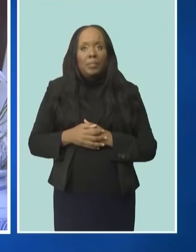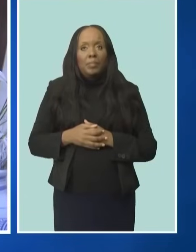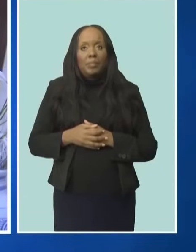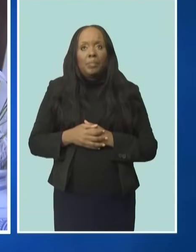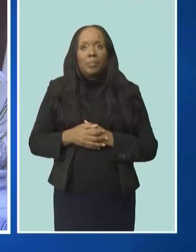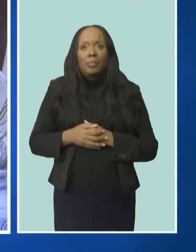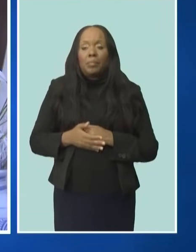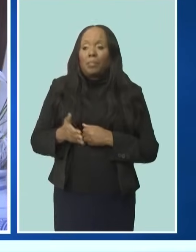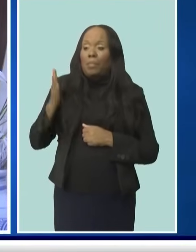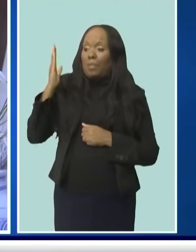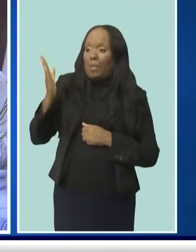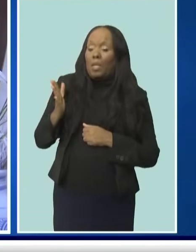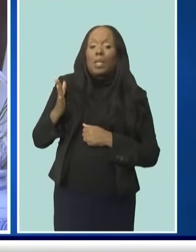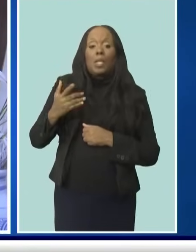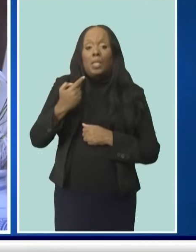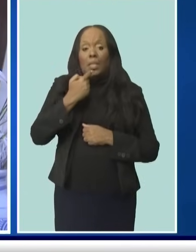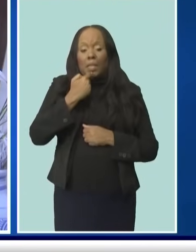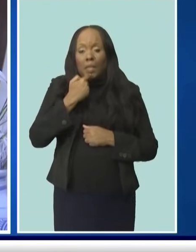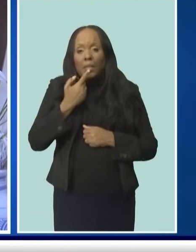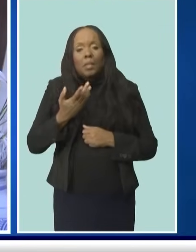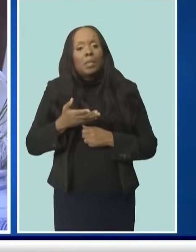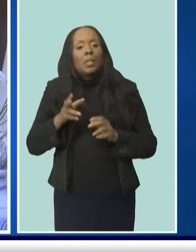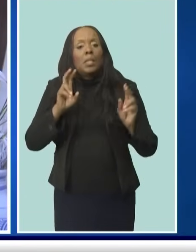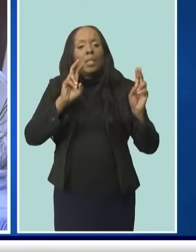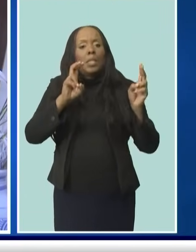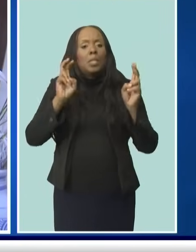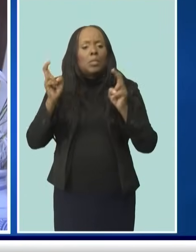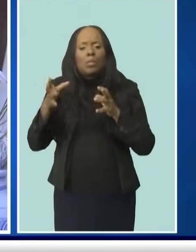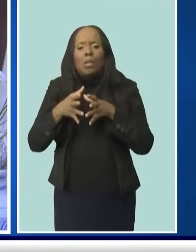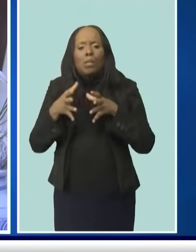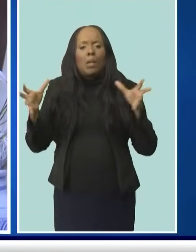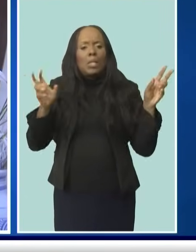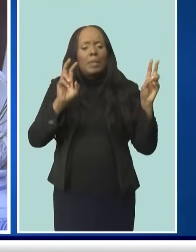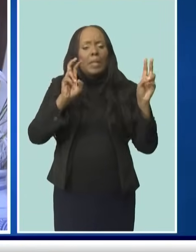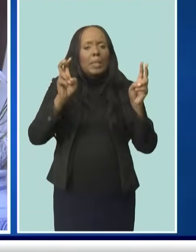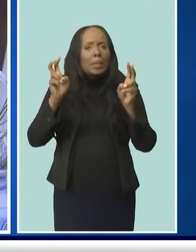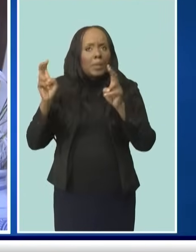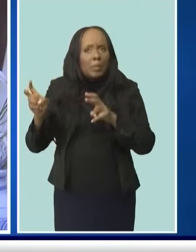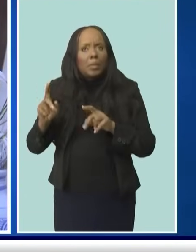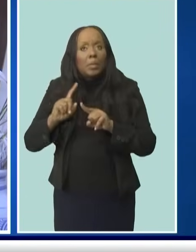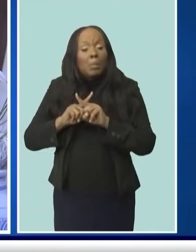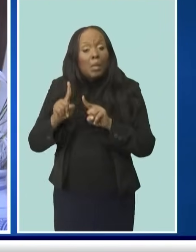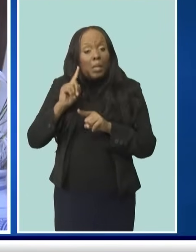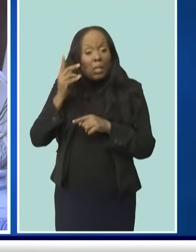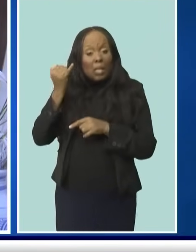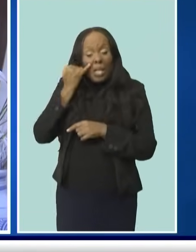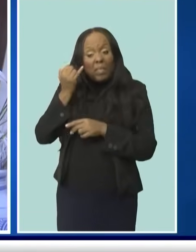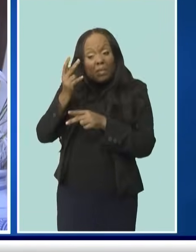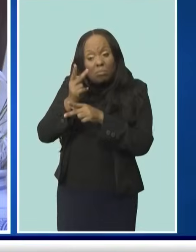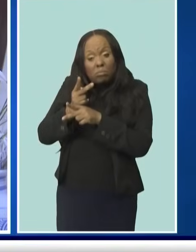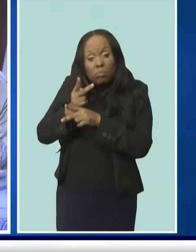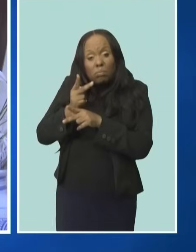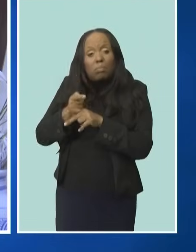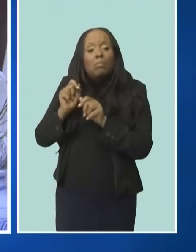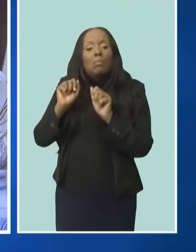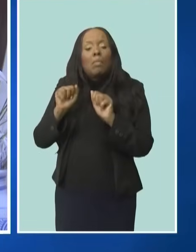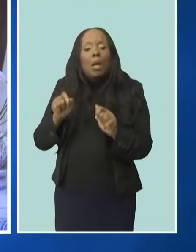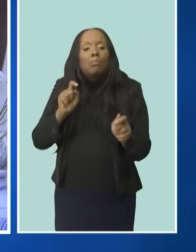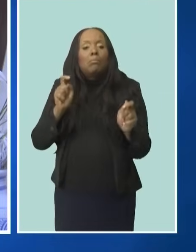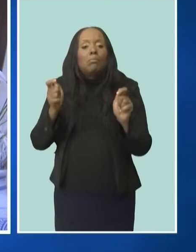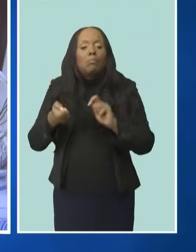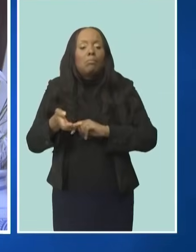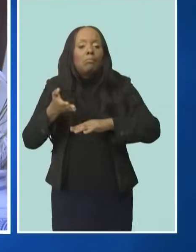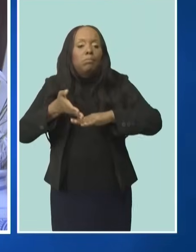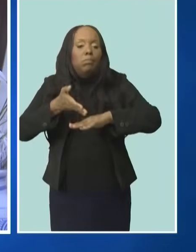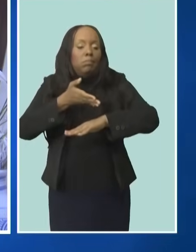plumber tells the Yes Business Report the issues are vast. He says with careful attention, the condition could be corrected over